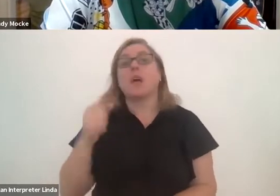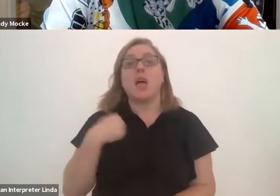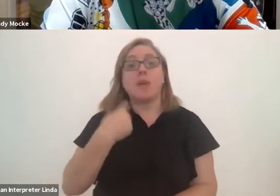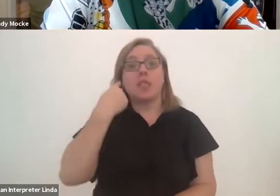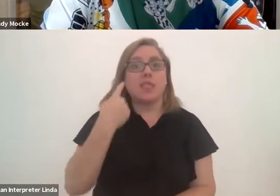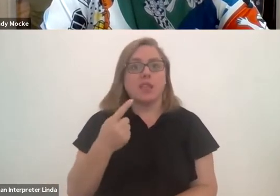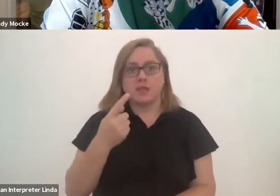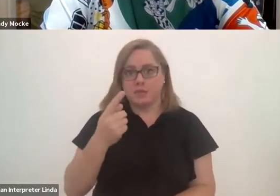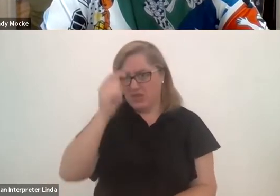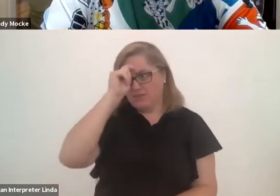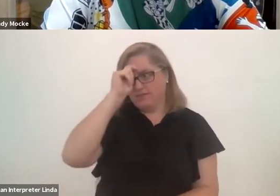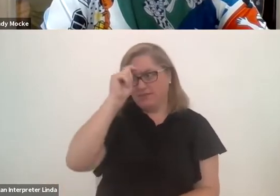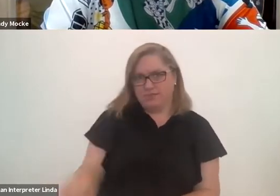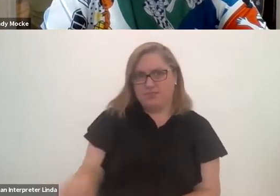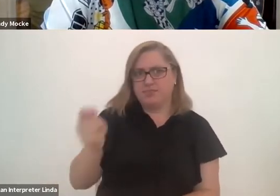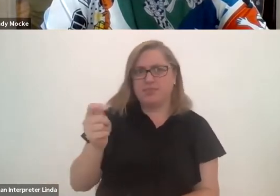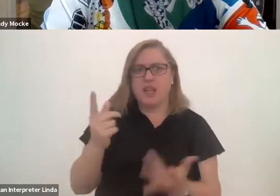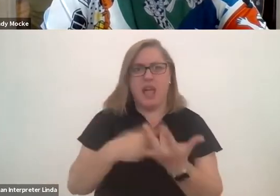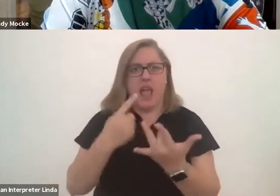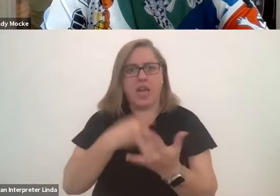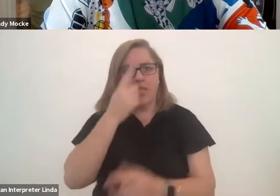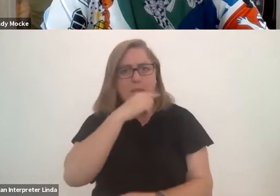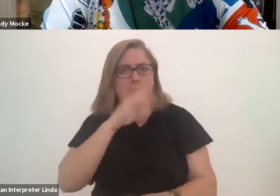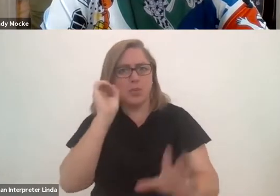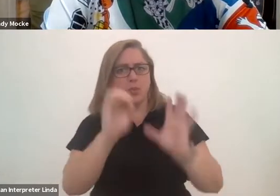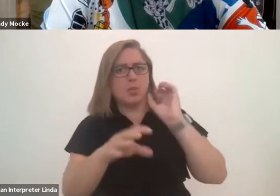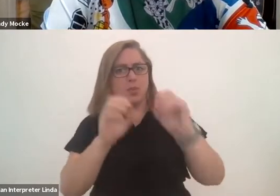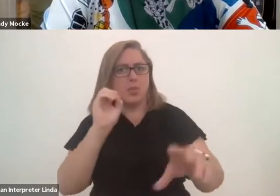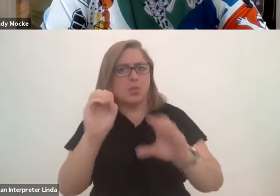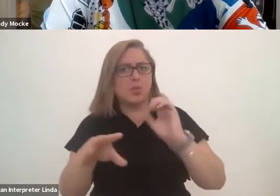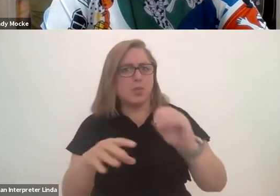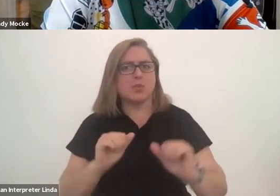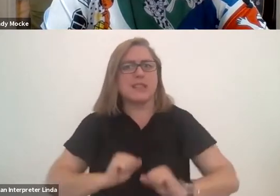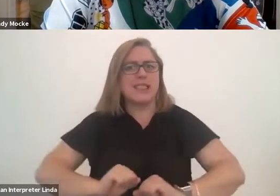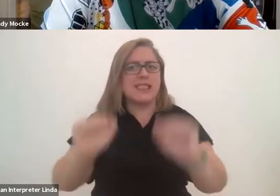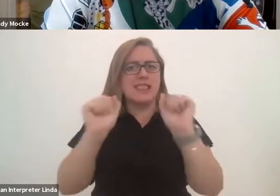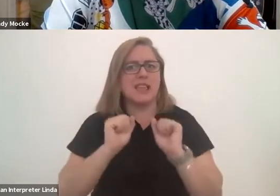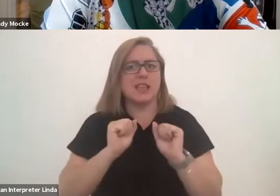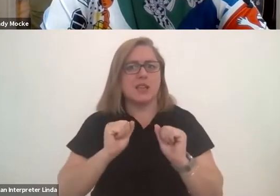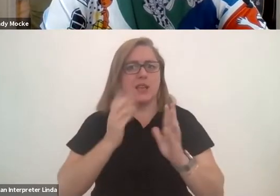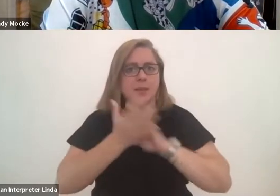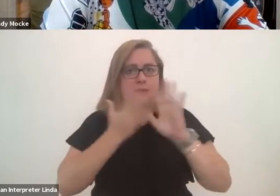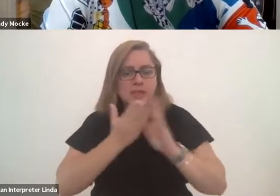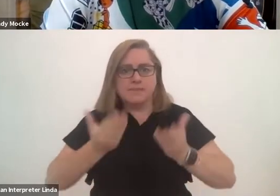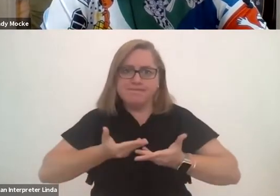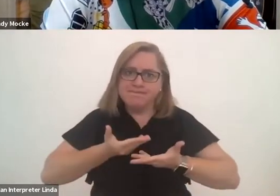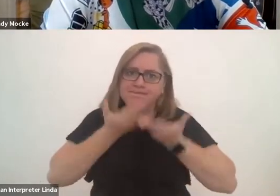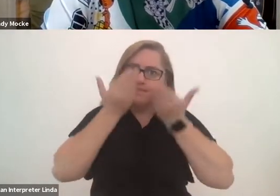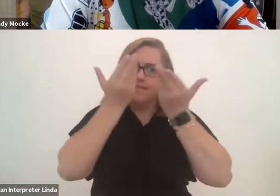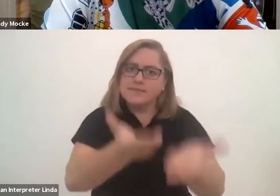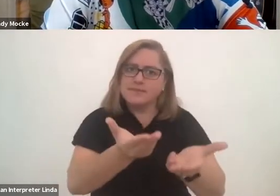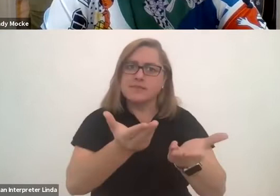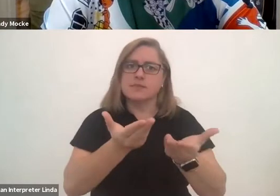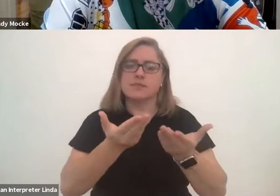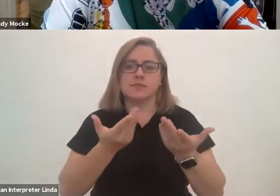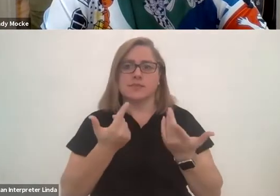is hats off to those who do put more of their stuff out there in the name of generosity and are